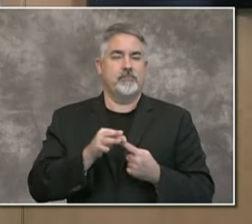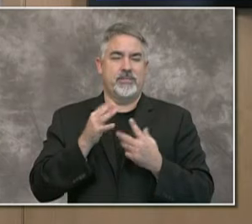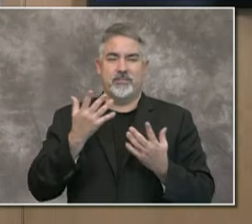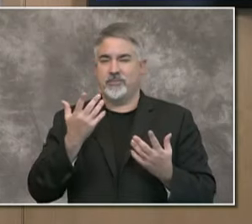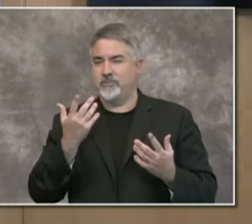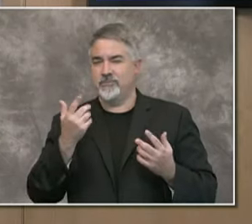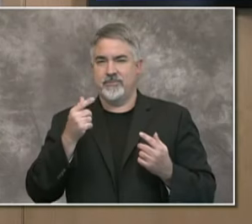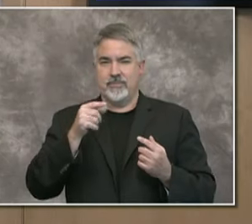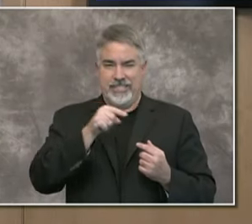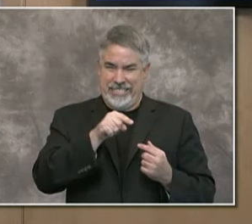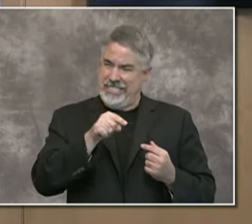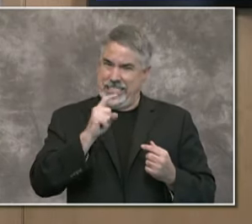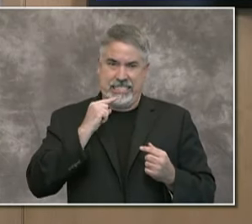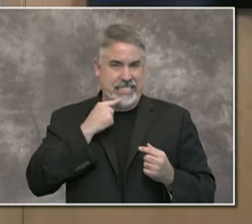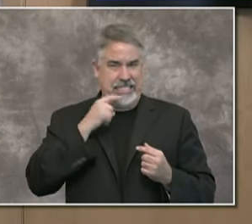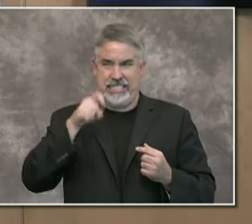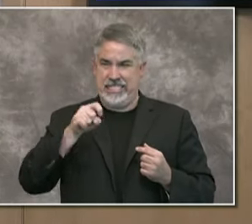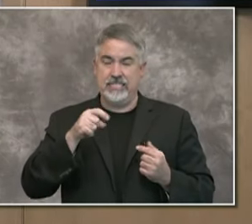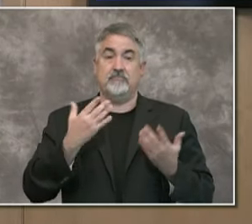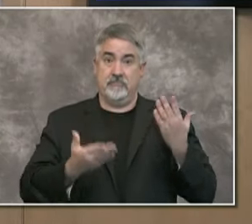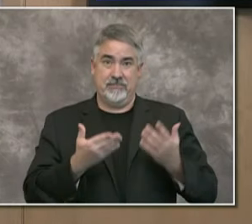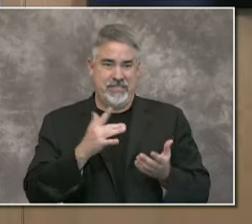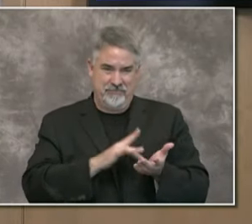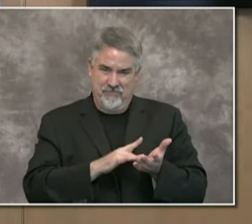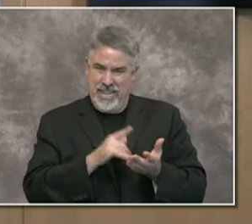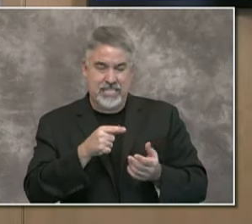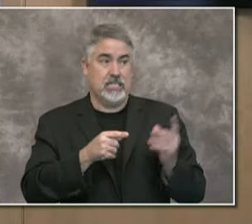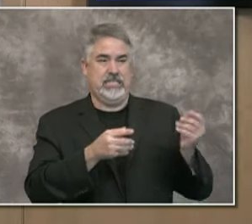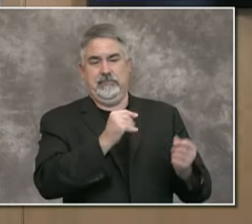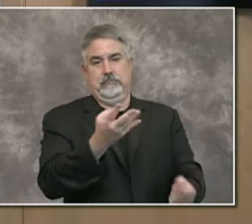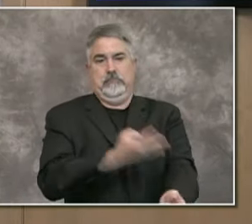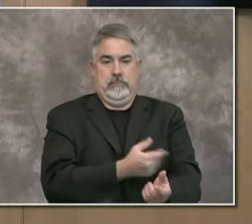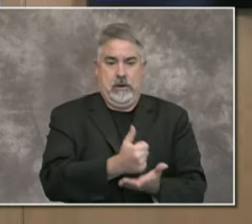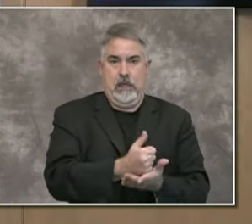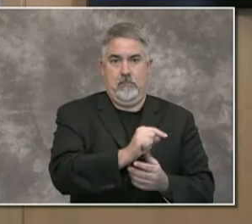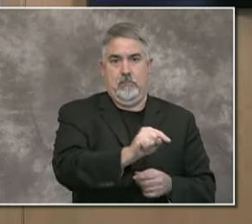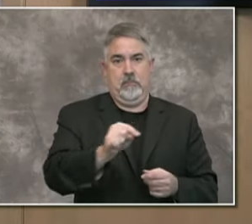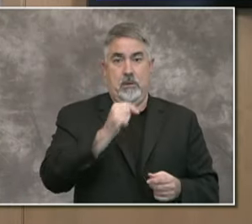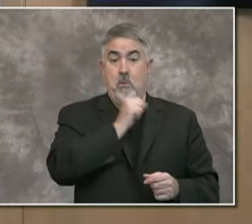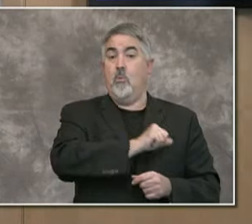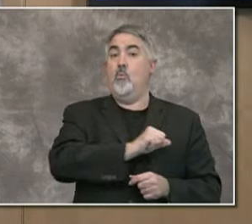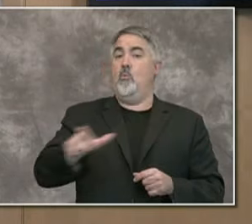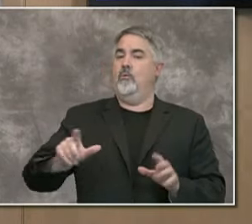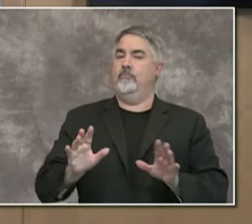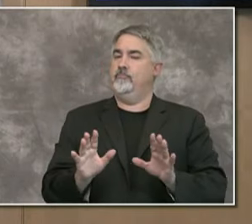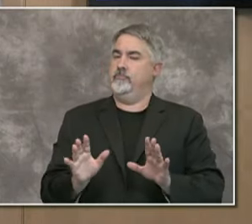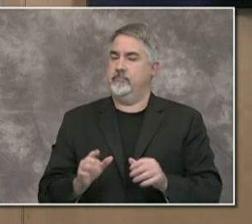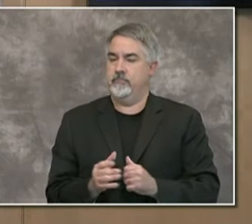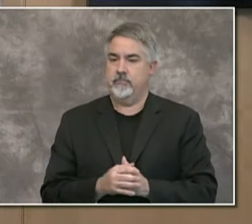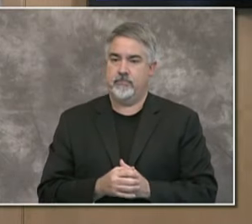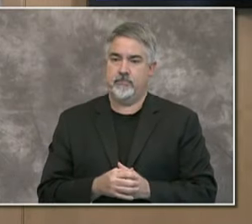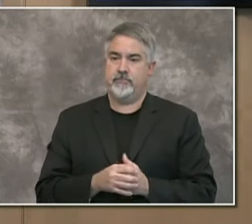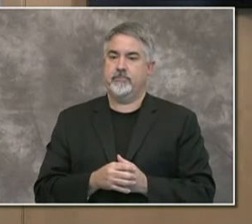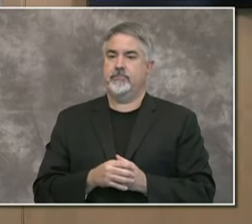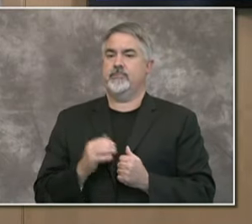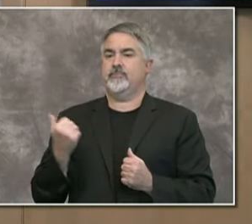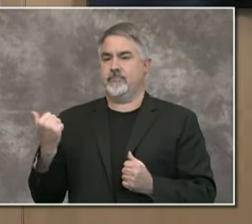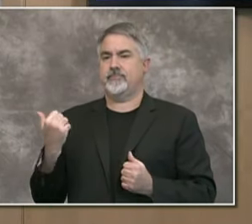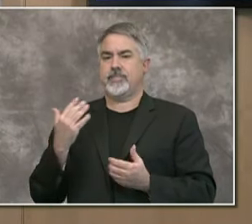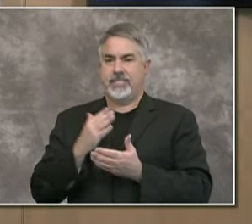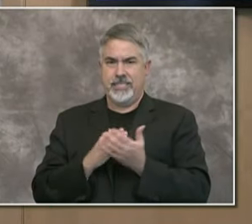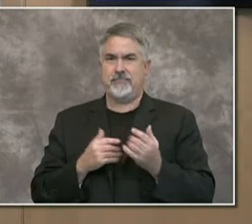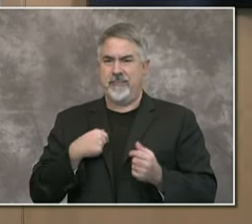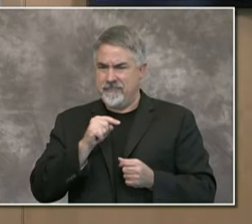certain therapies, medication therapies, there are similar exemptions available for